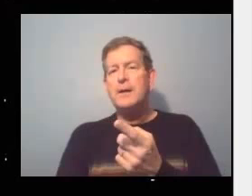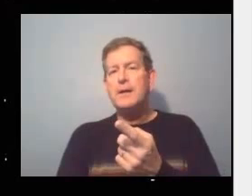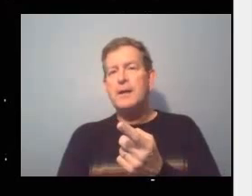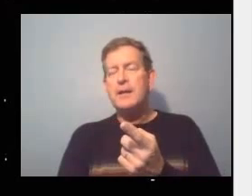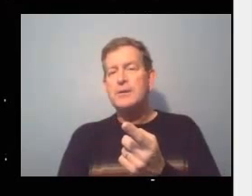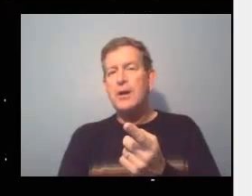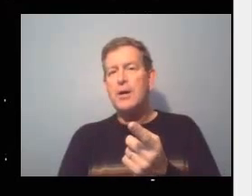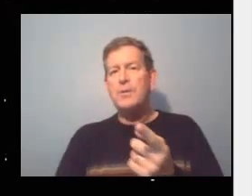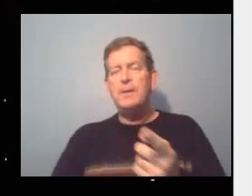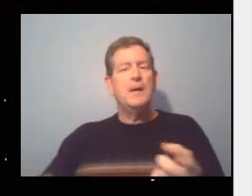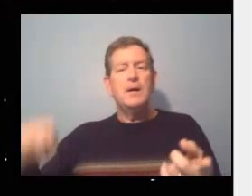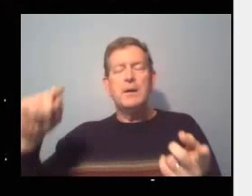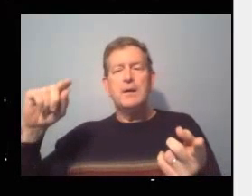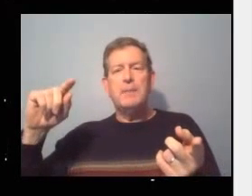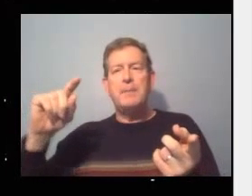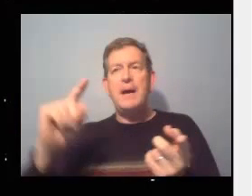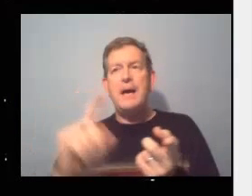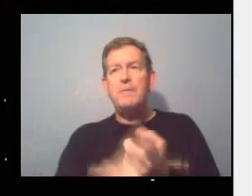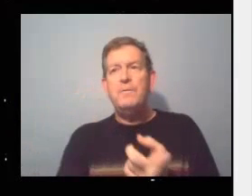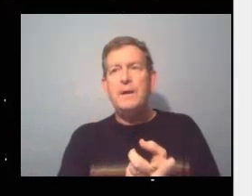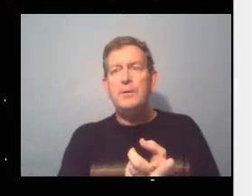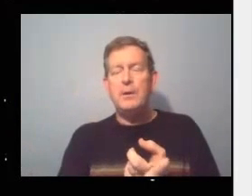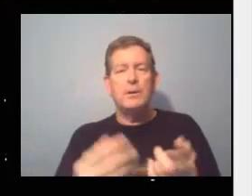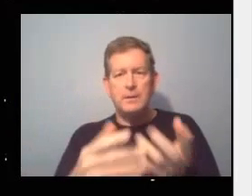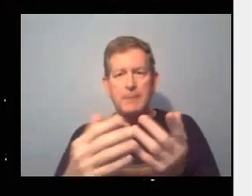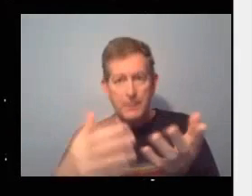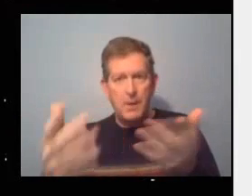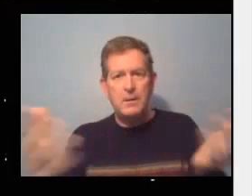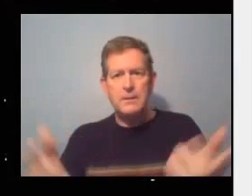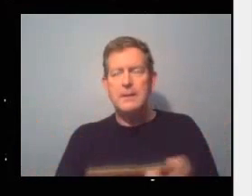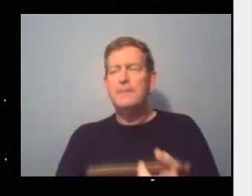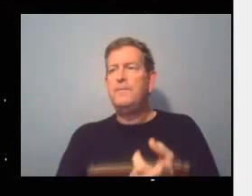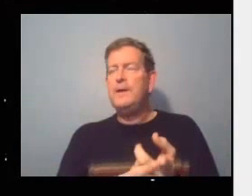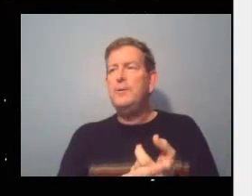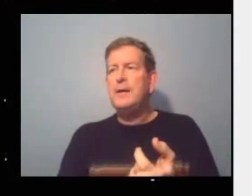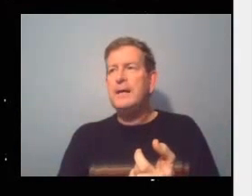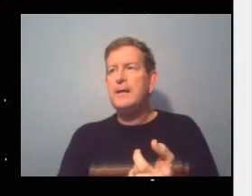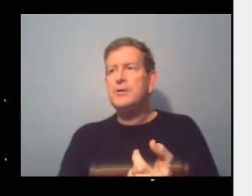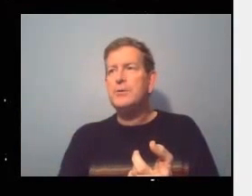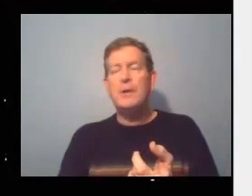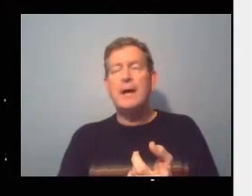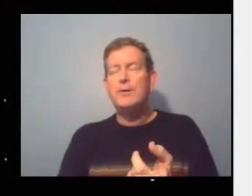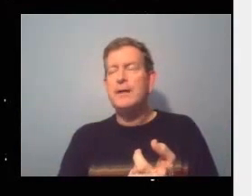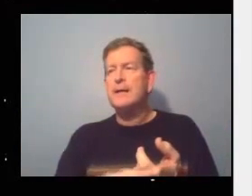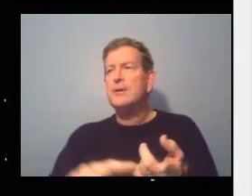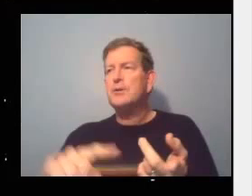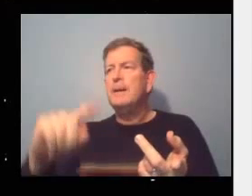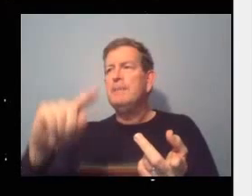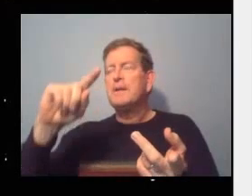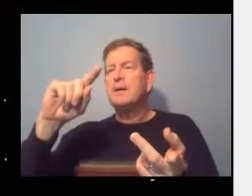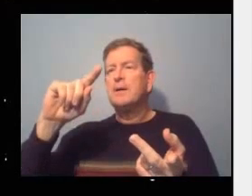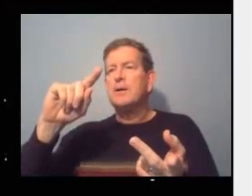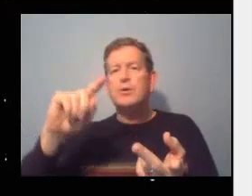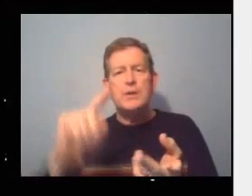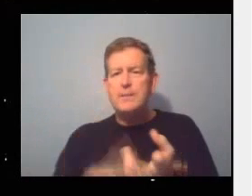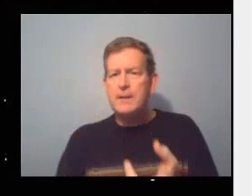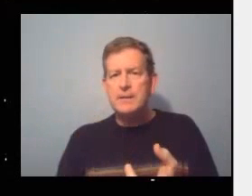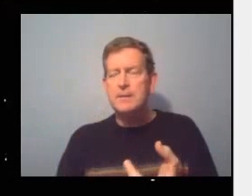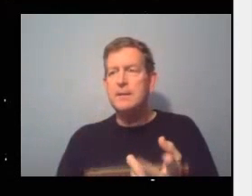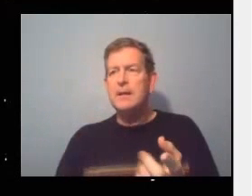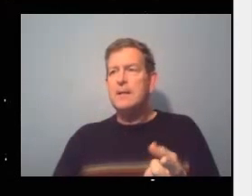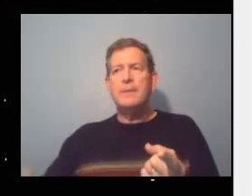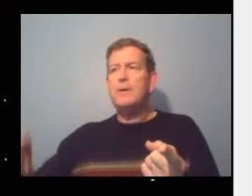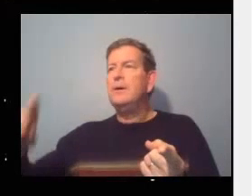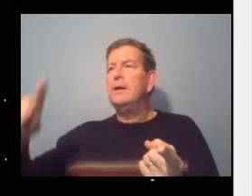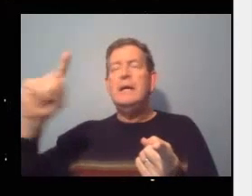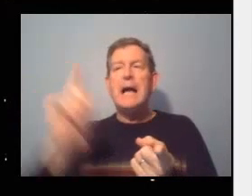mother does the laundry, ma mère fait maman fait le linge, lave le linge, je dis